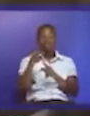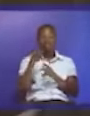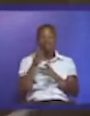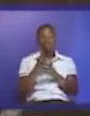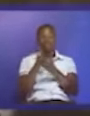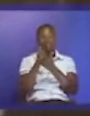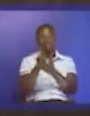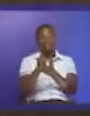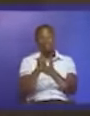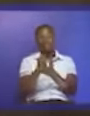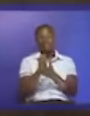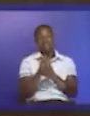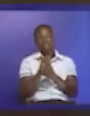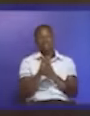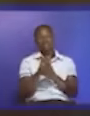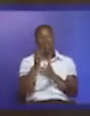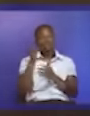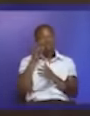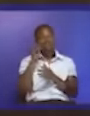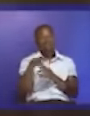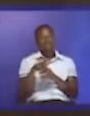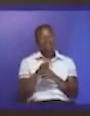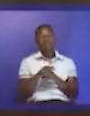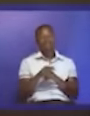but you need to listen.